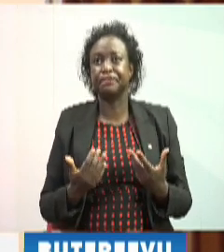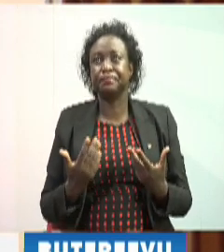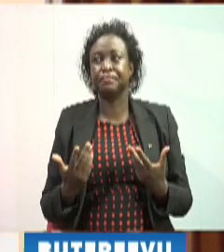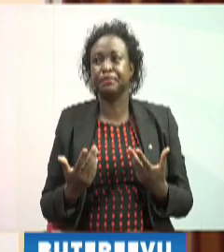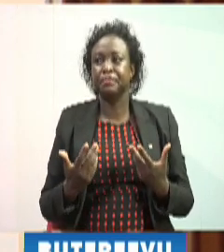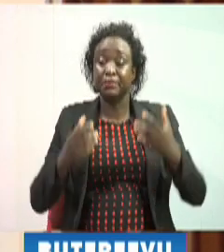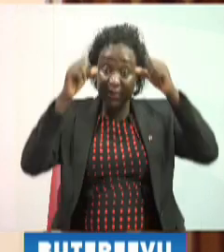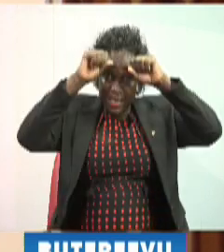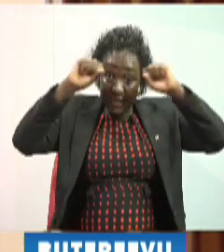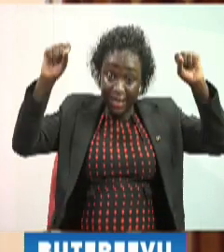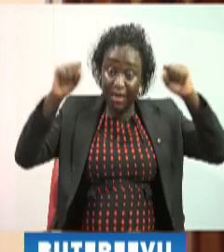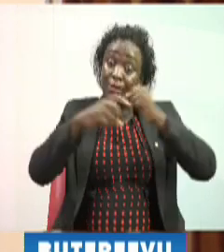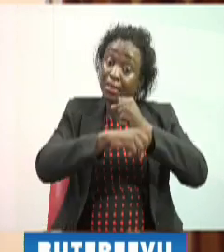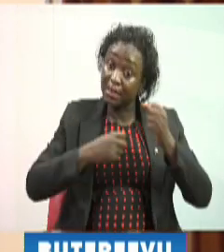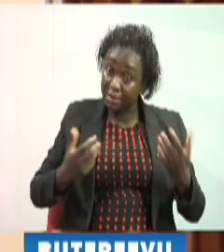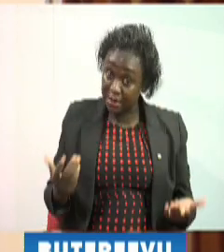cattle theft